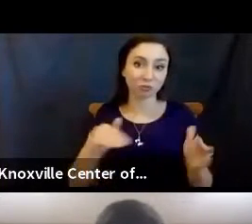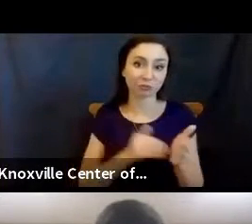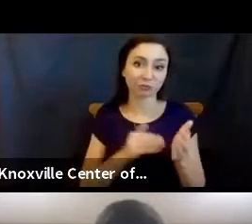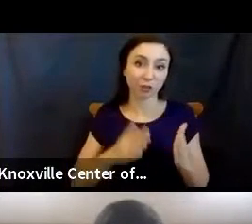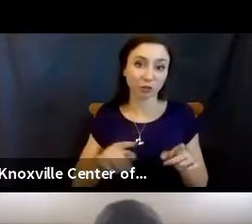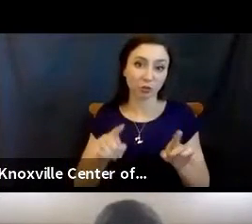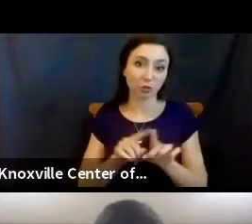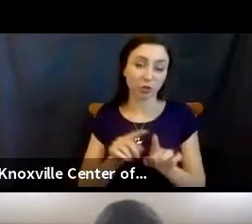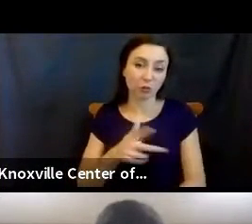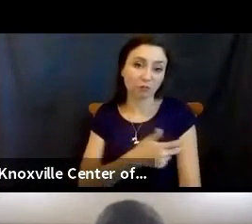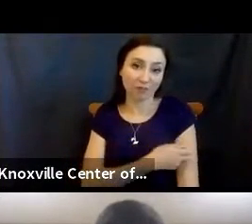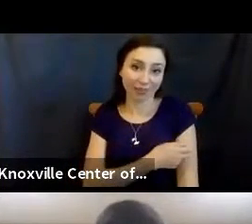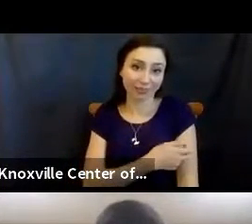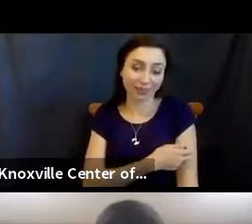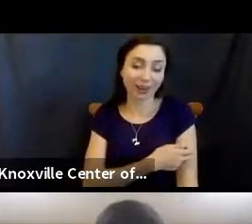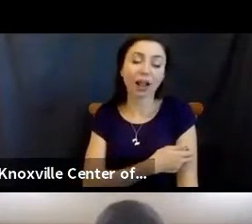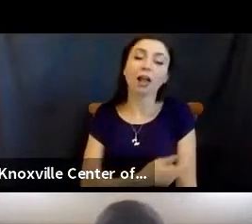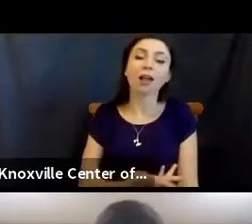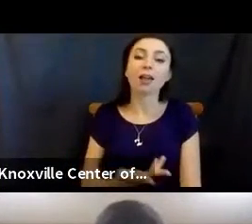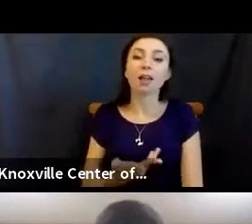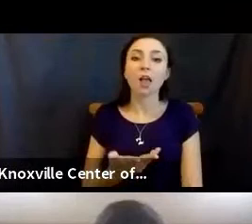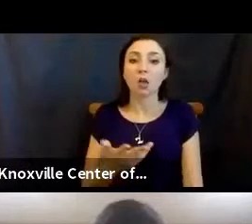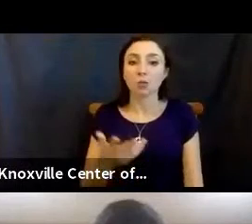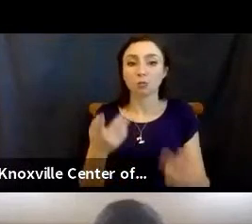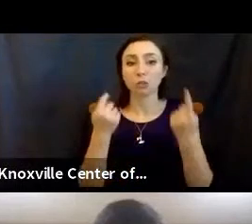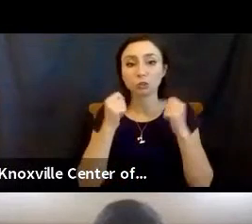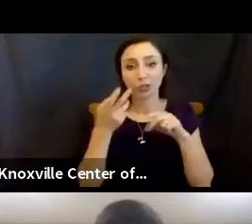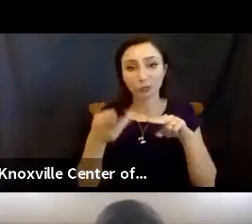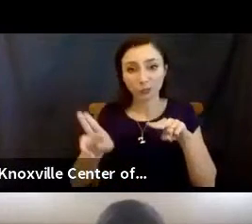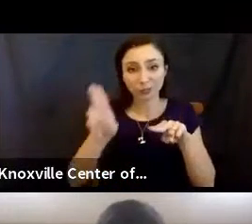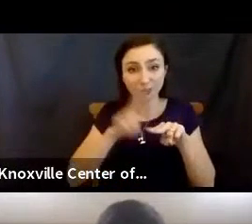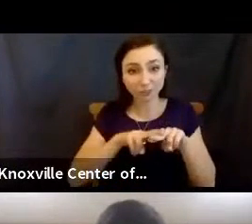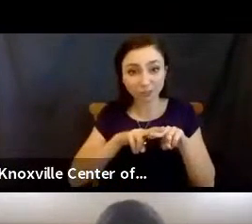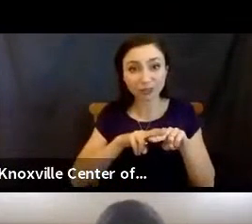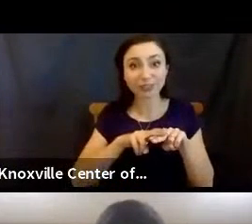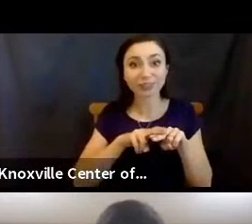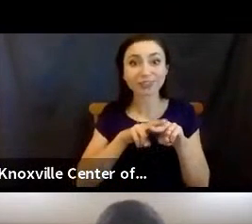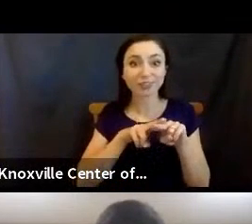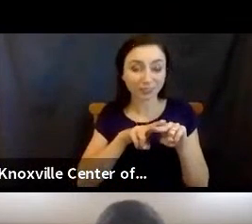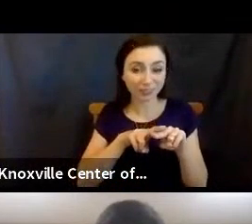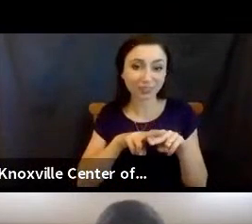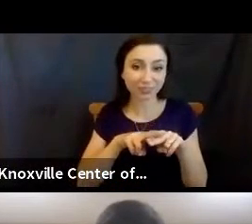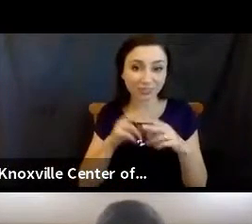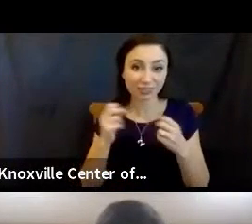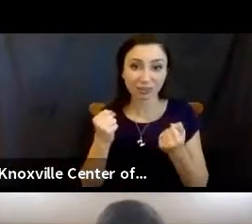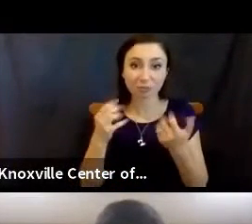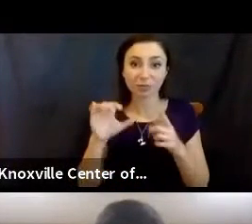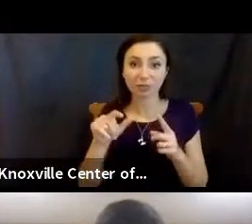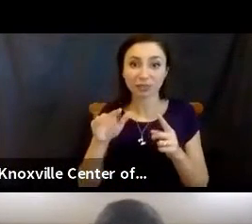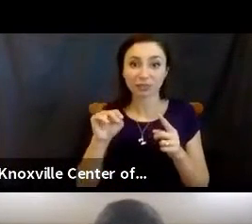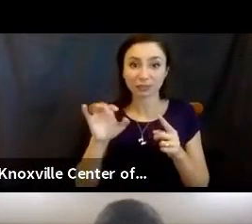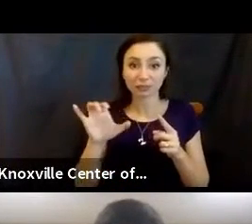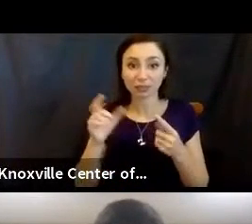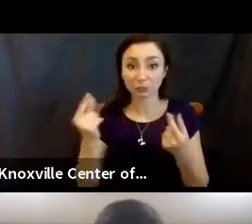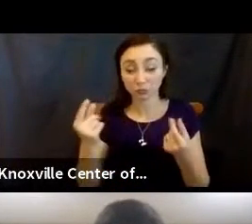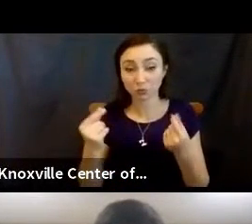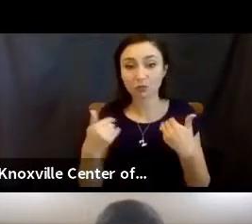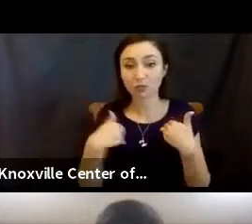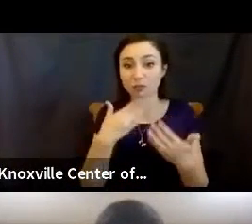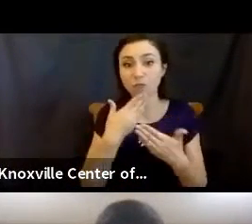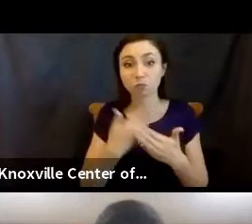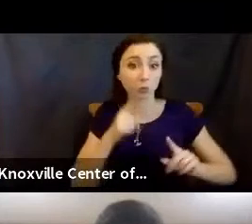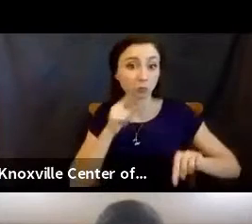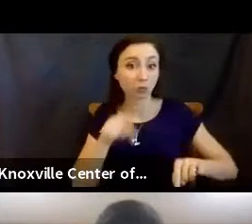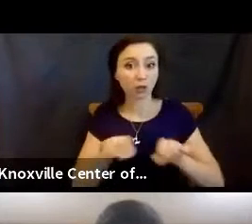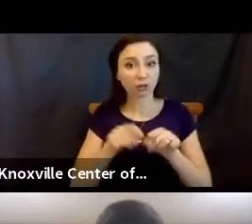think we've talked about maybe increasing the number of community clinics we do, because we've had some good turnout, but then we also